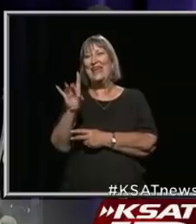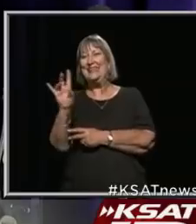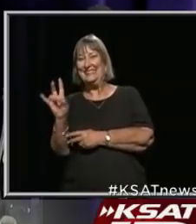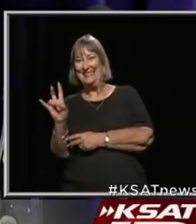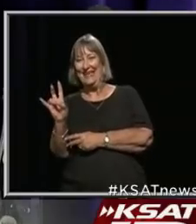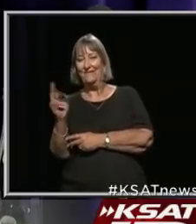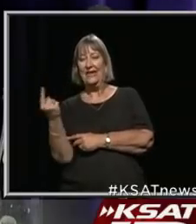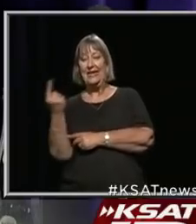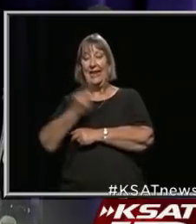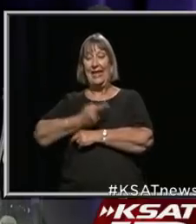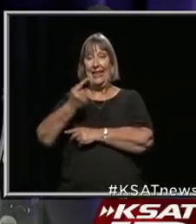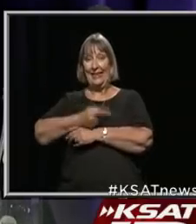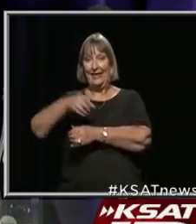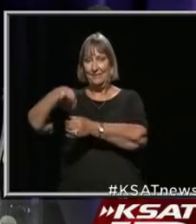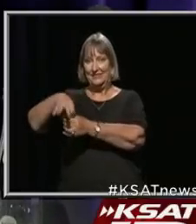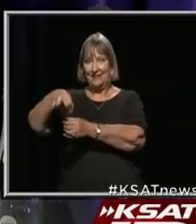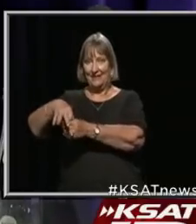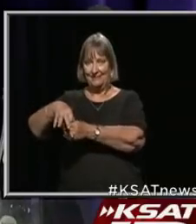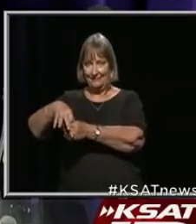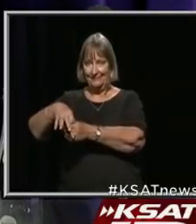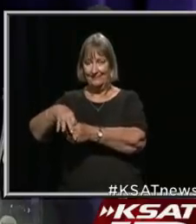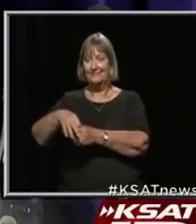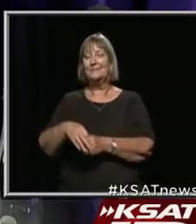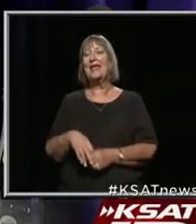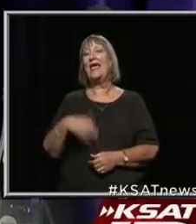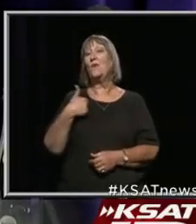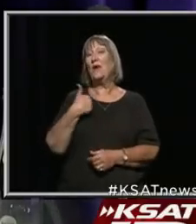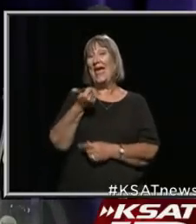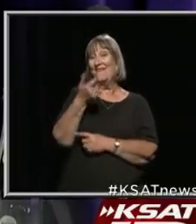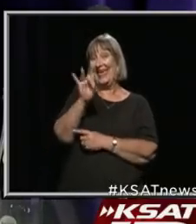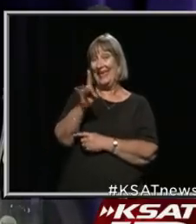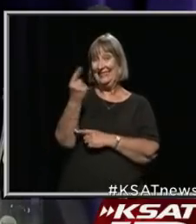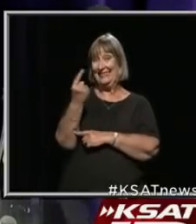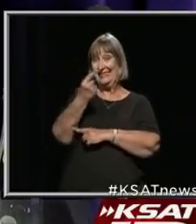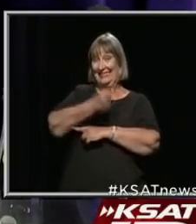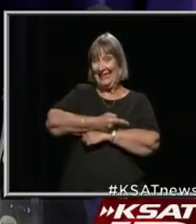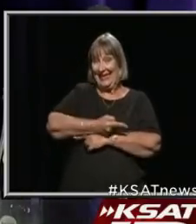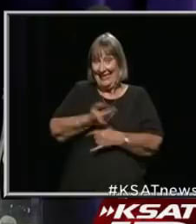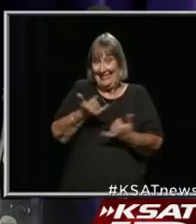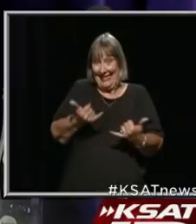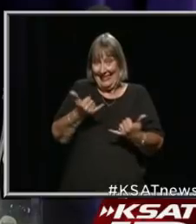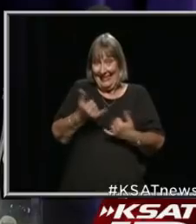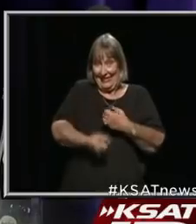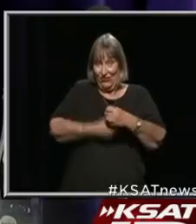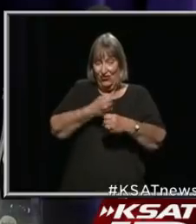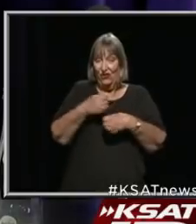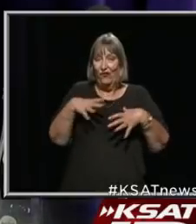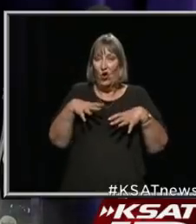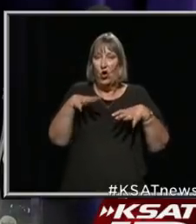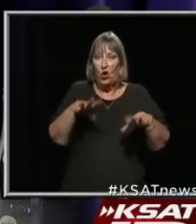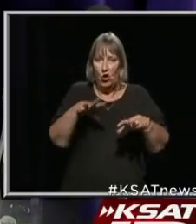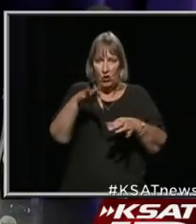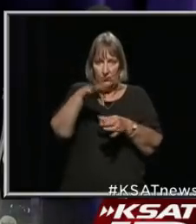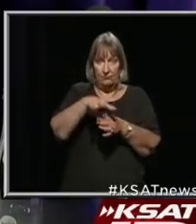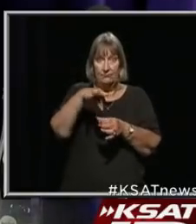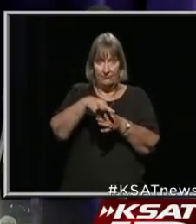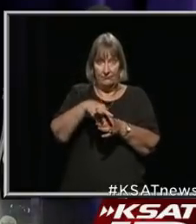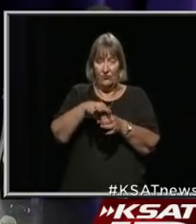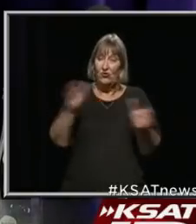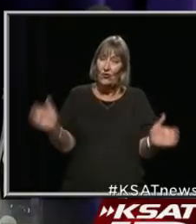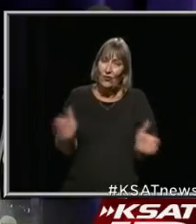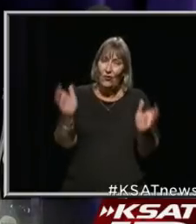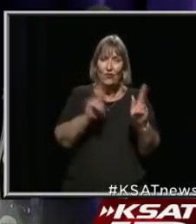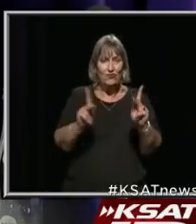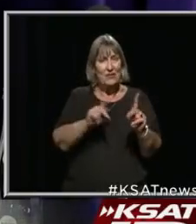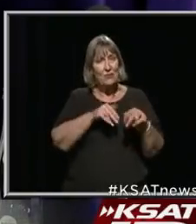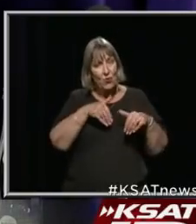day sites. And remember, we've got 18 days this cycle to early vote. So we want to encourage everybody to get out